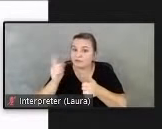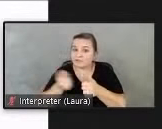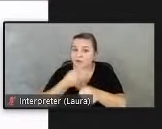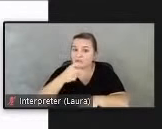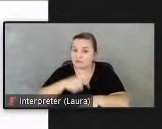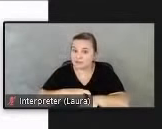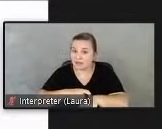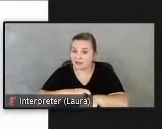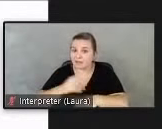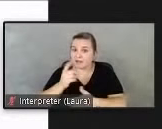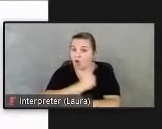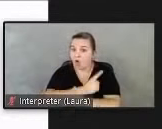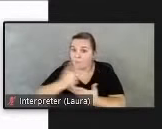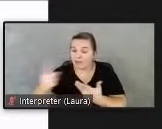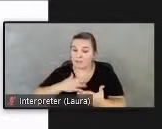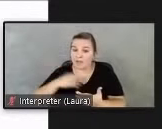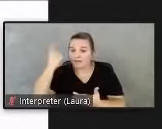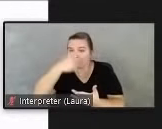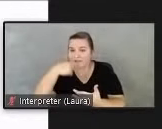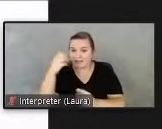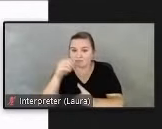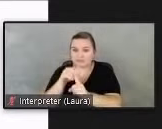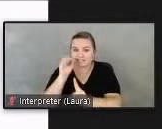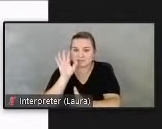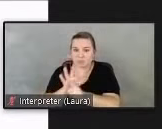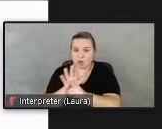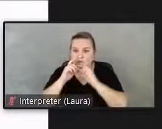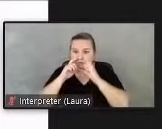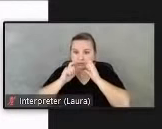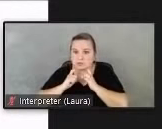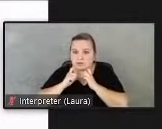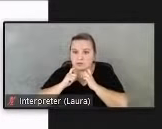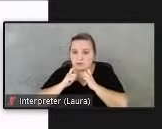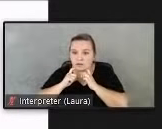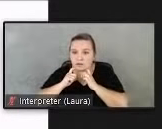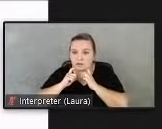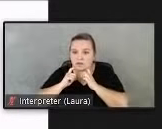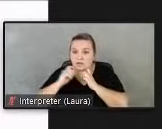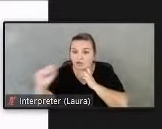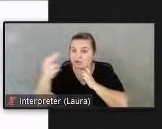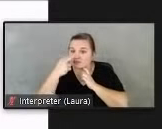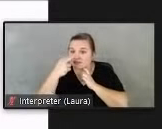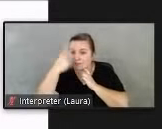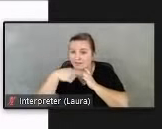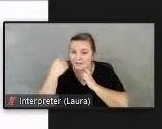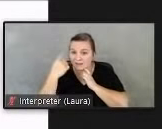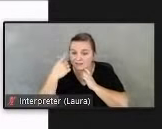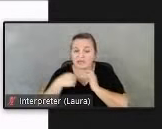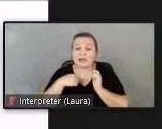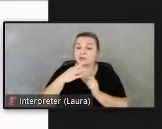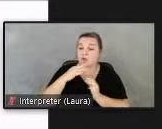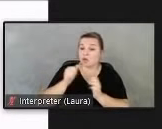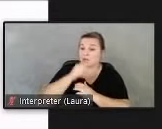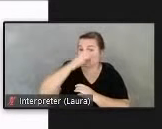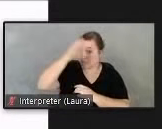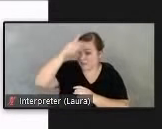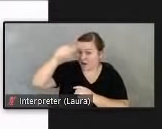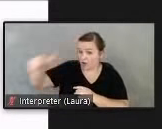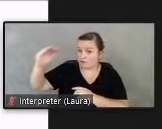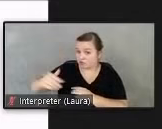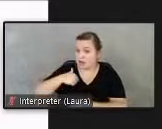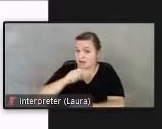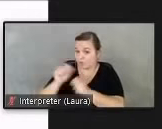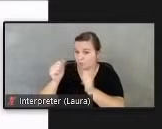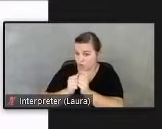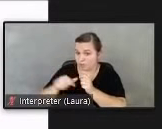had been exposed. So it was really interesting about this. But there was also, I talked to a parent of a child who I do work with. And there